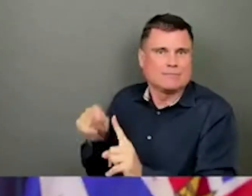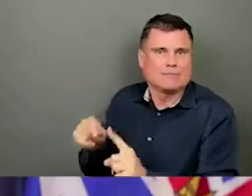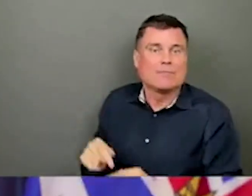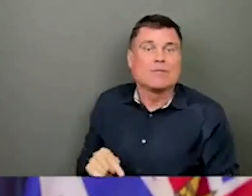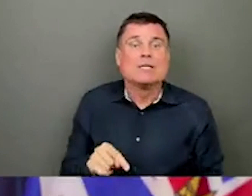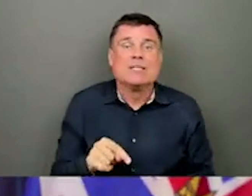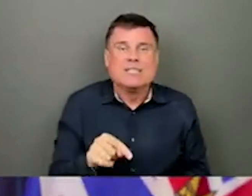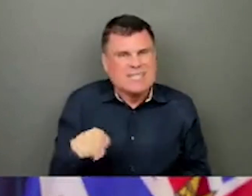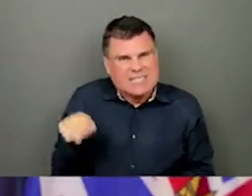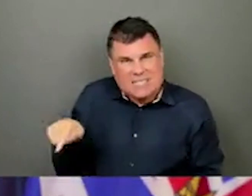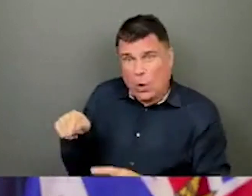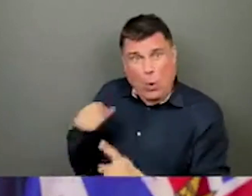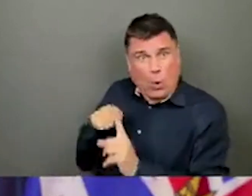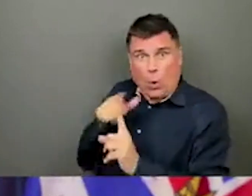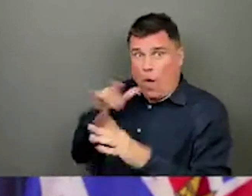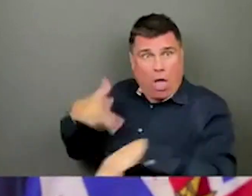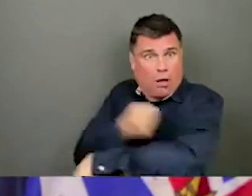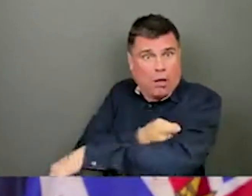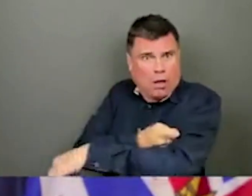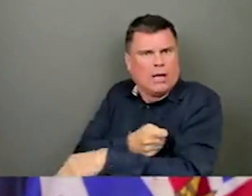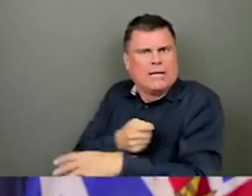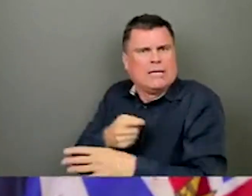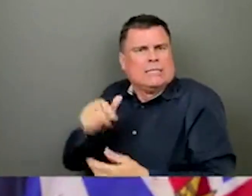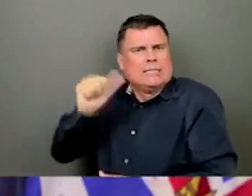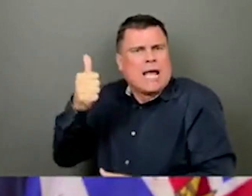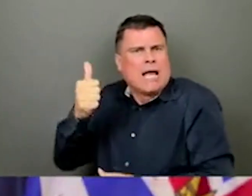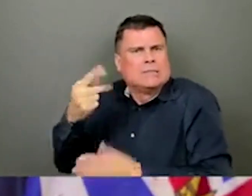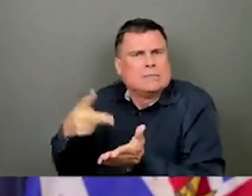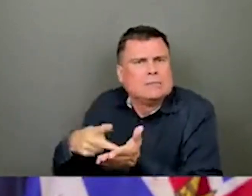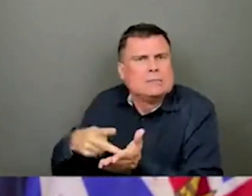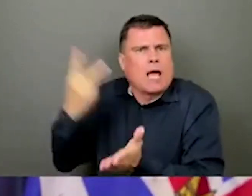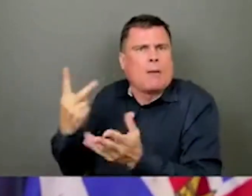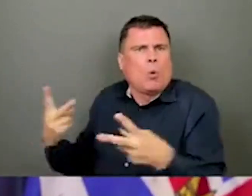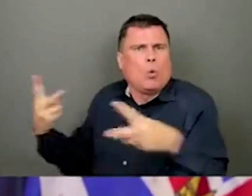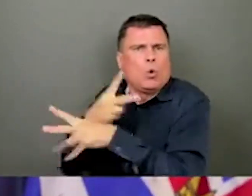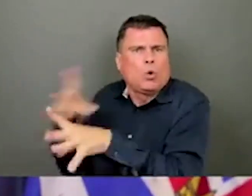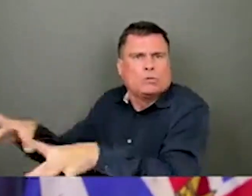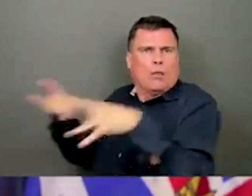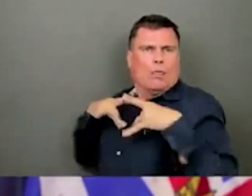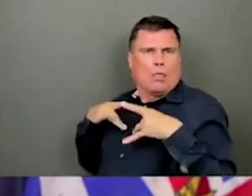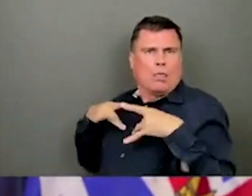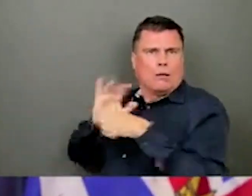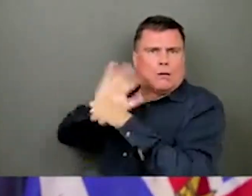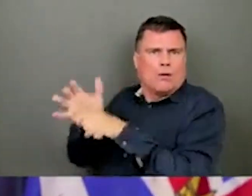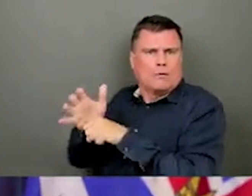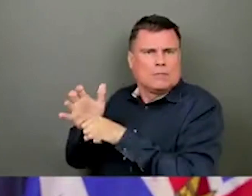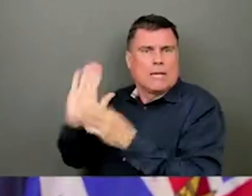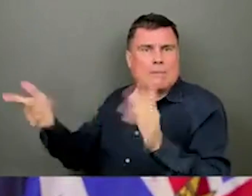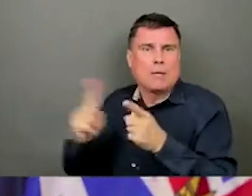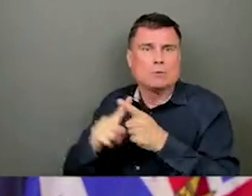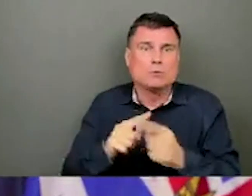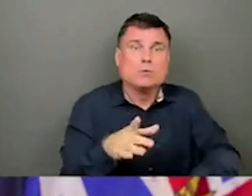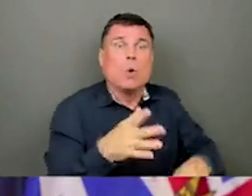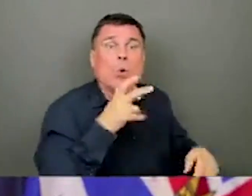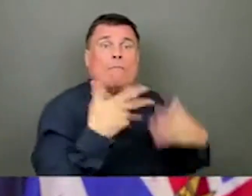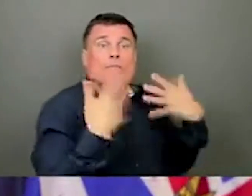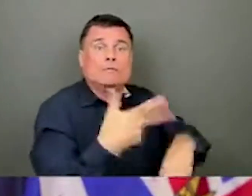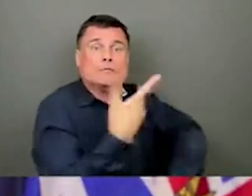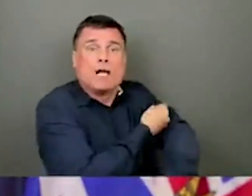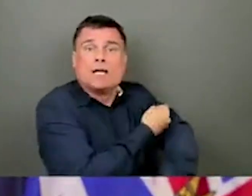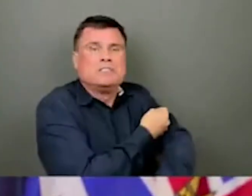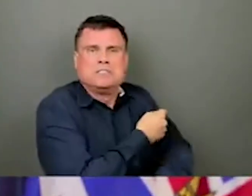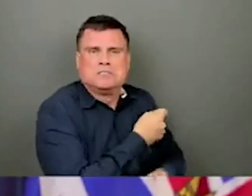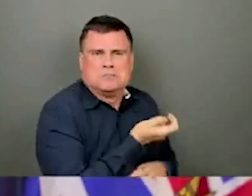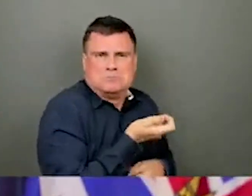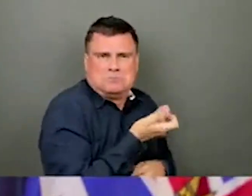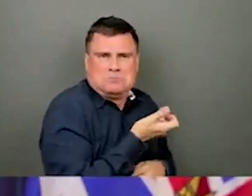higher than the case rate in fully vaccinated people. Only 8% of the cases in hospital are amongst fully